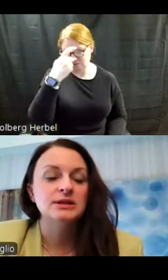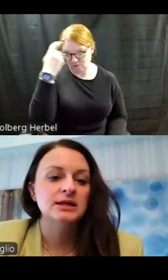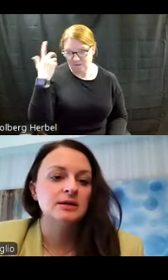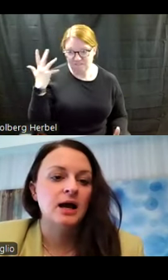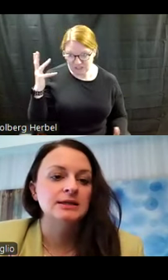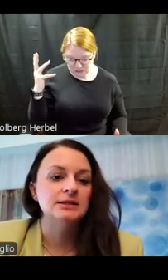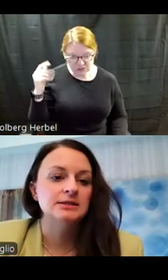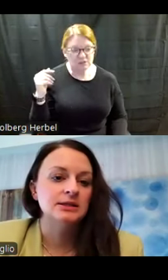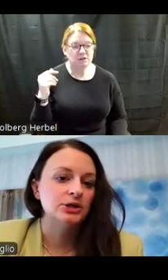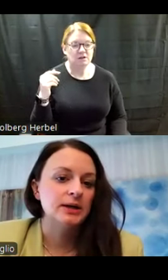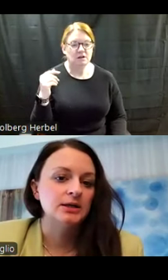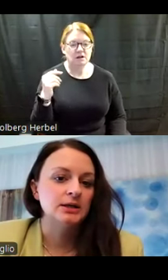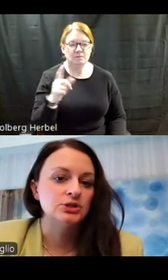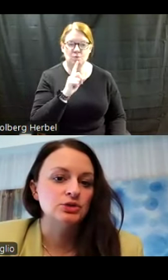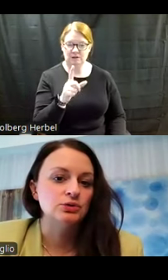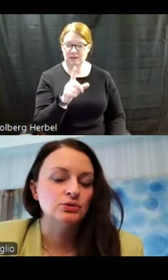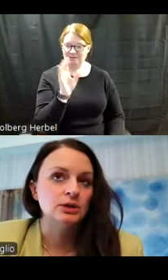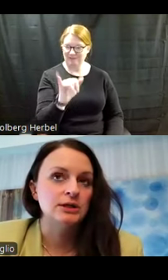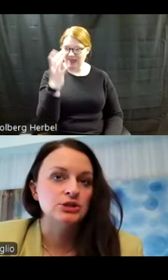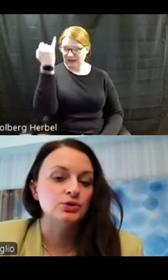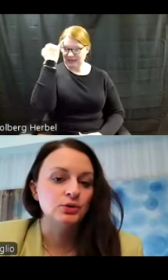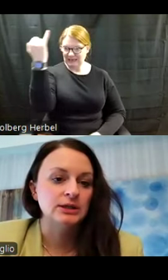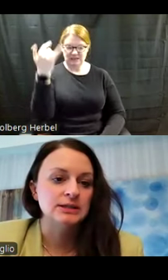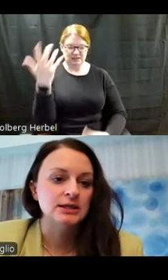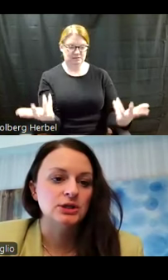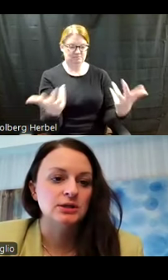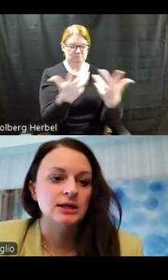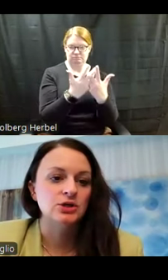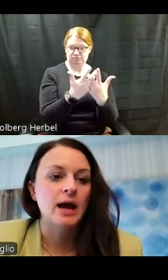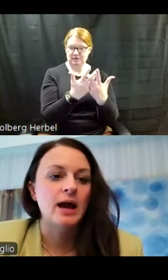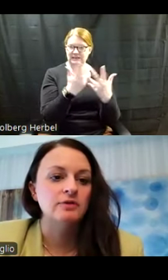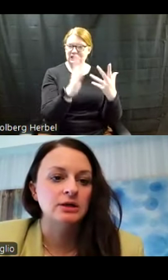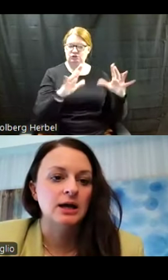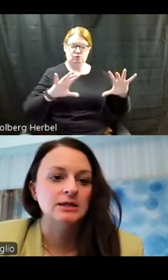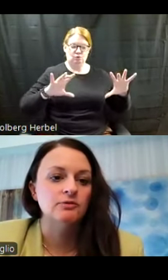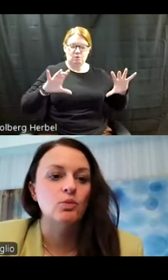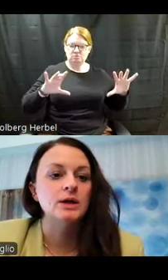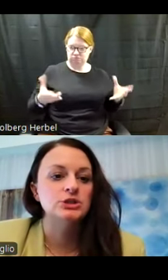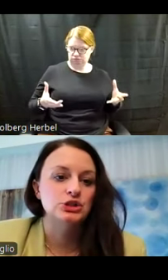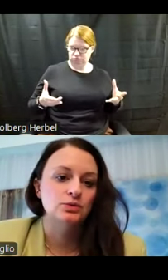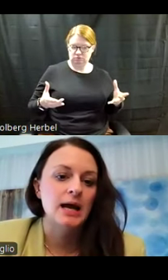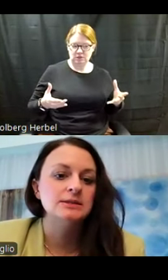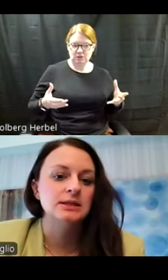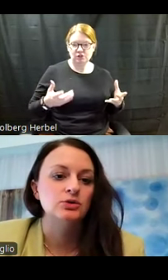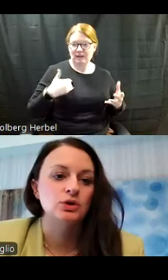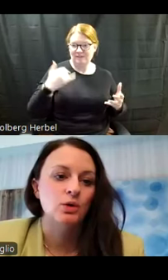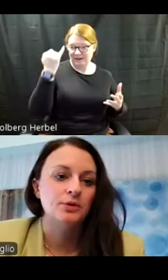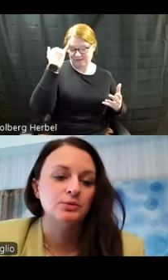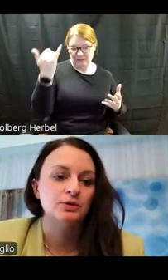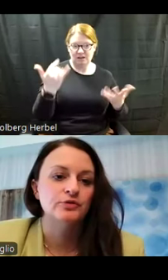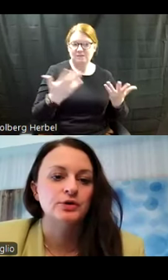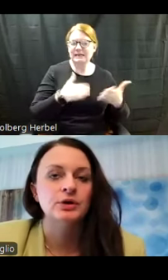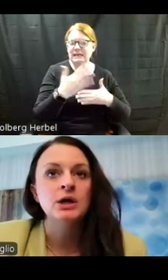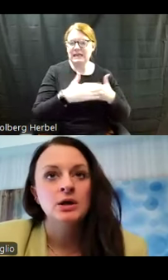sure that that idea is integrated into your organization, that you have an idea of what to do next, that you know